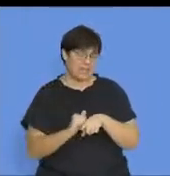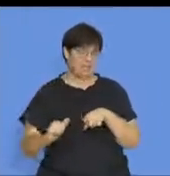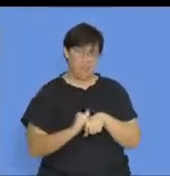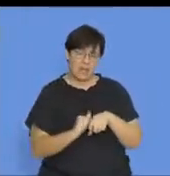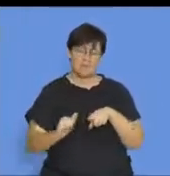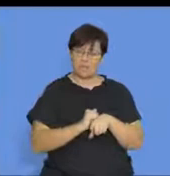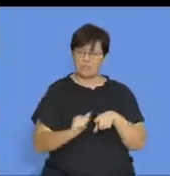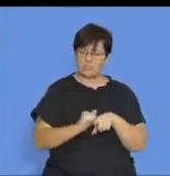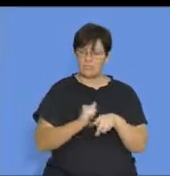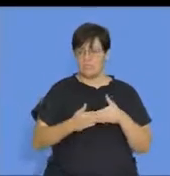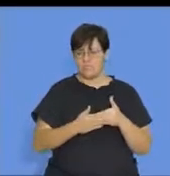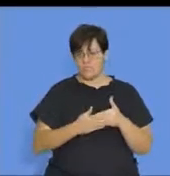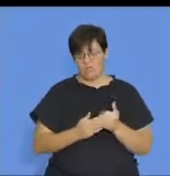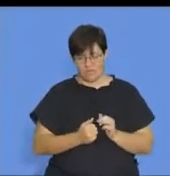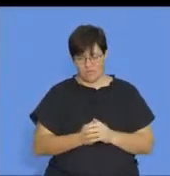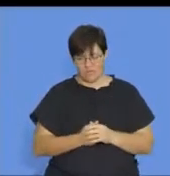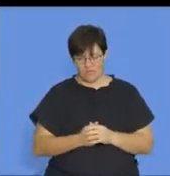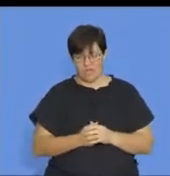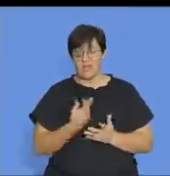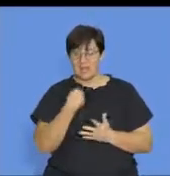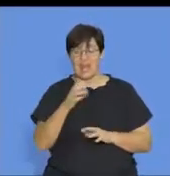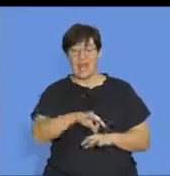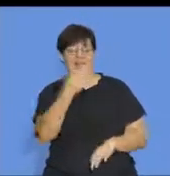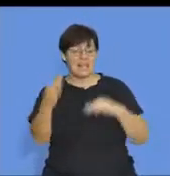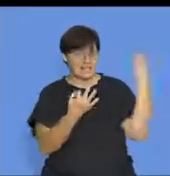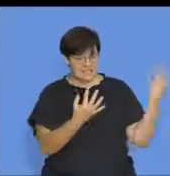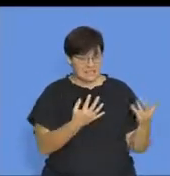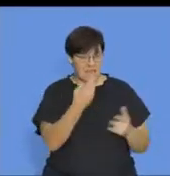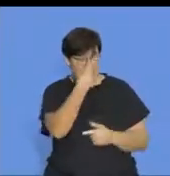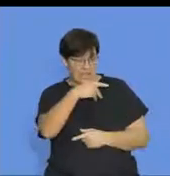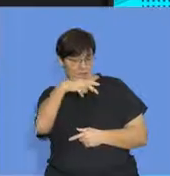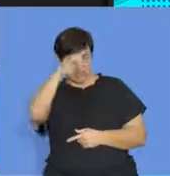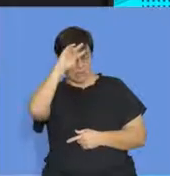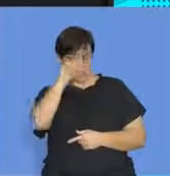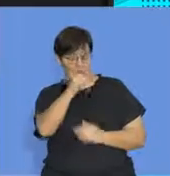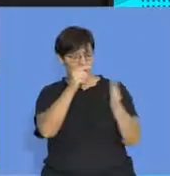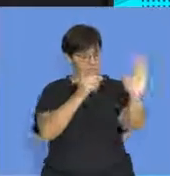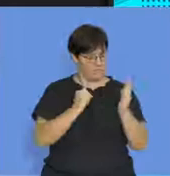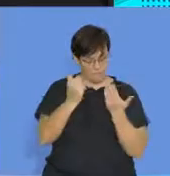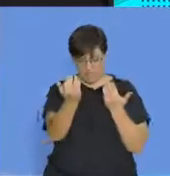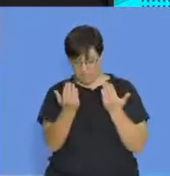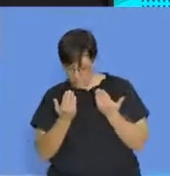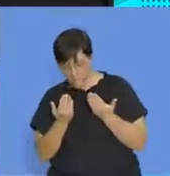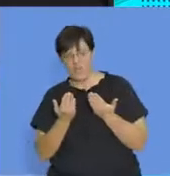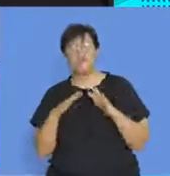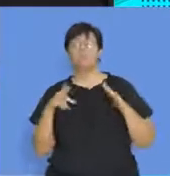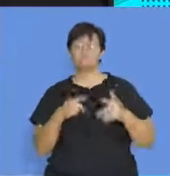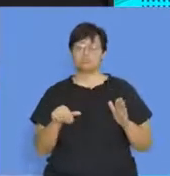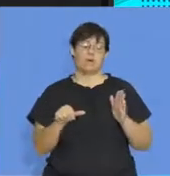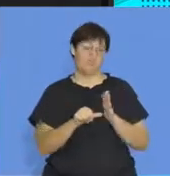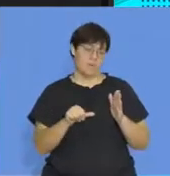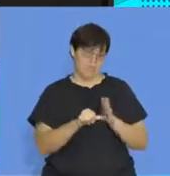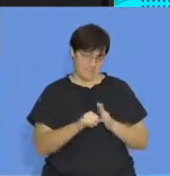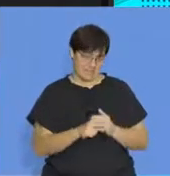practice for accounting and analysis and interpretation of information. Vital,